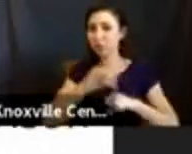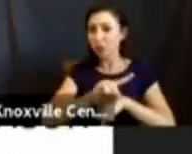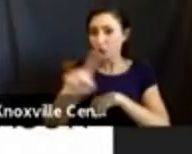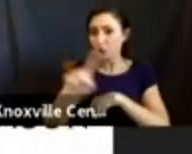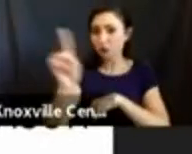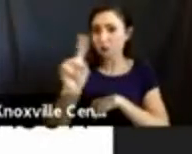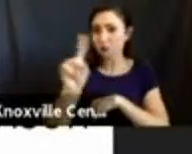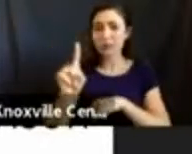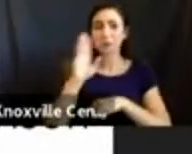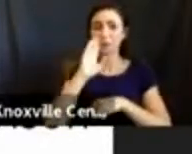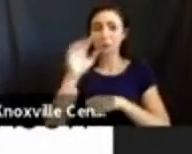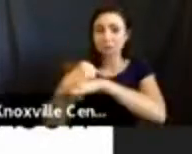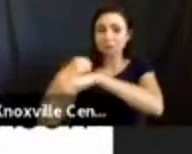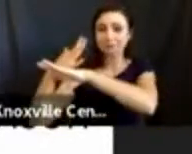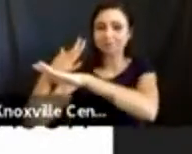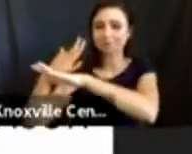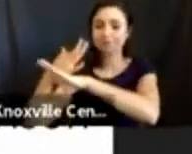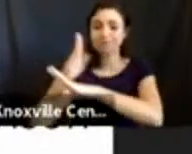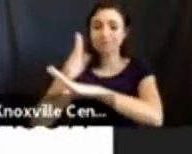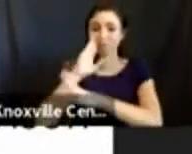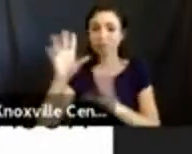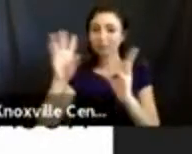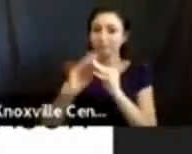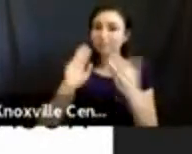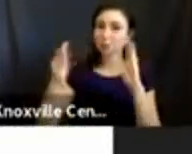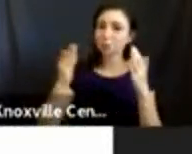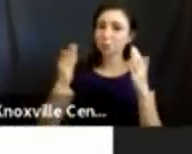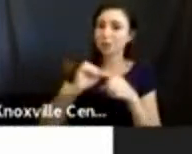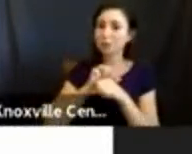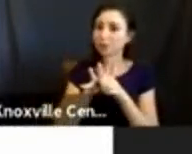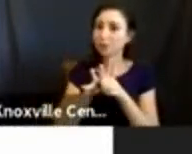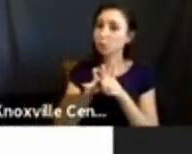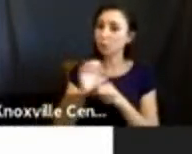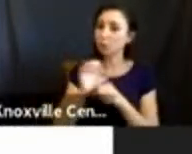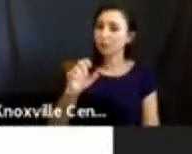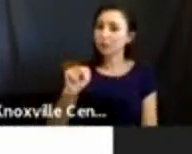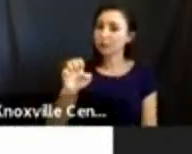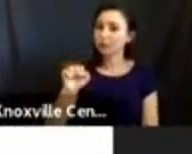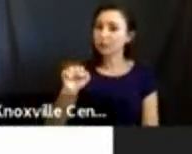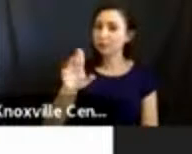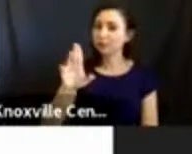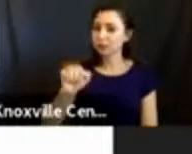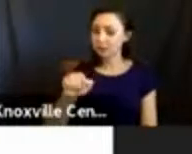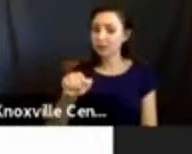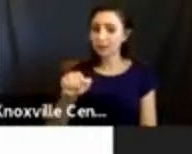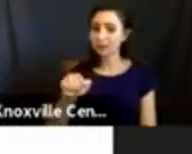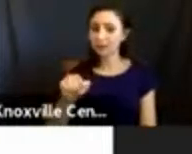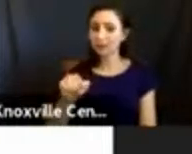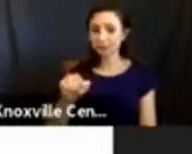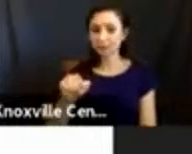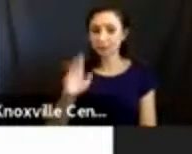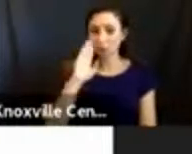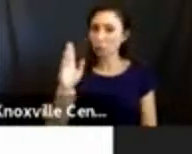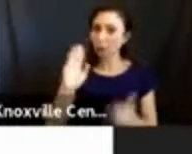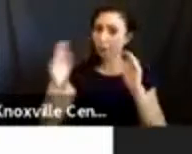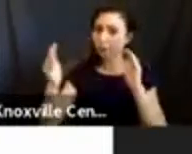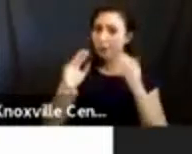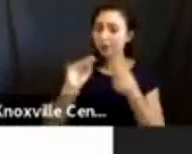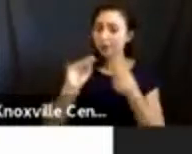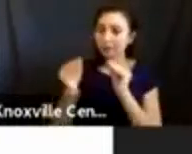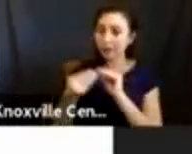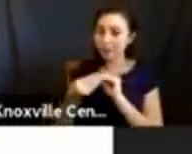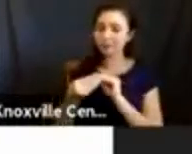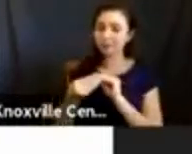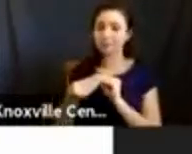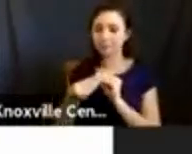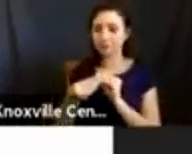compare both our COVID census. If you could go back a slide, please. Our COVID census, as well as our